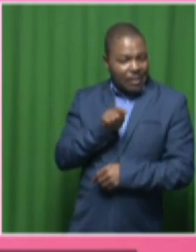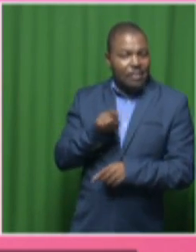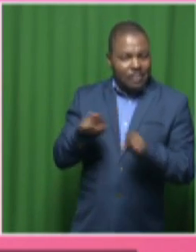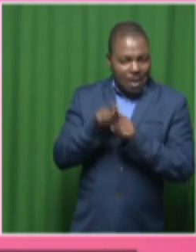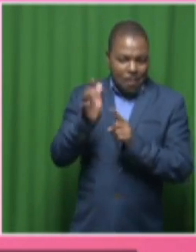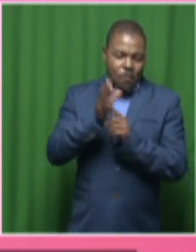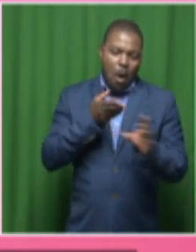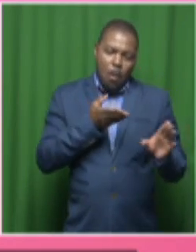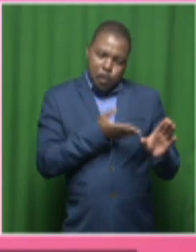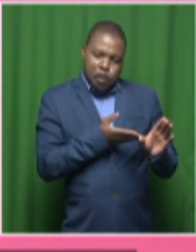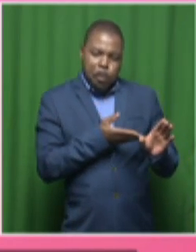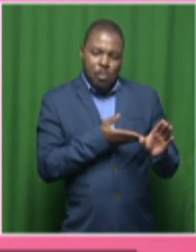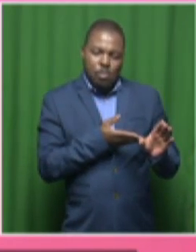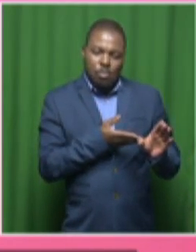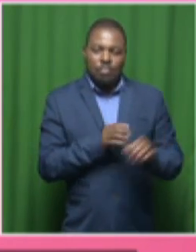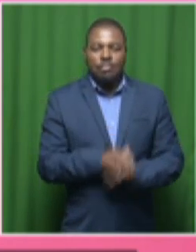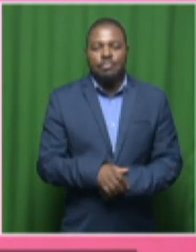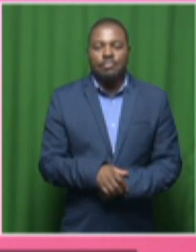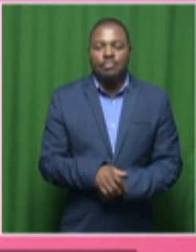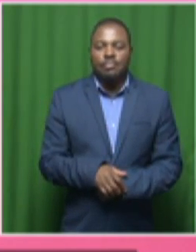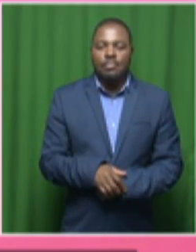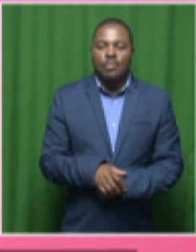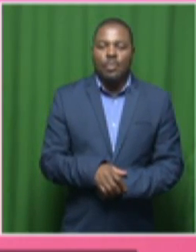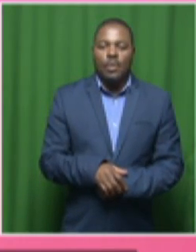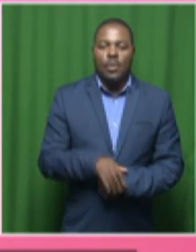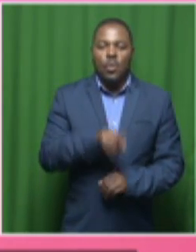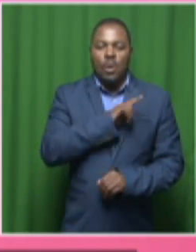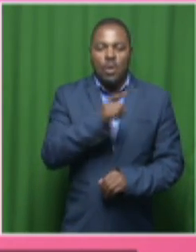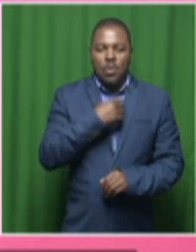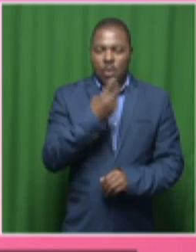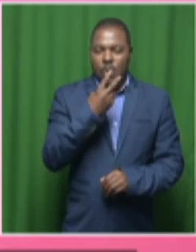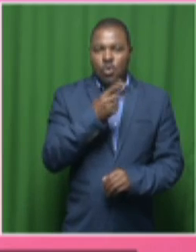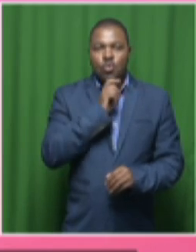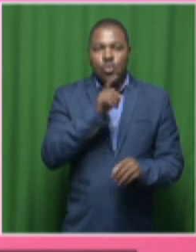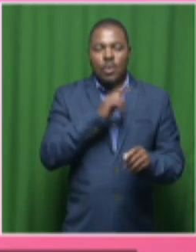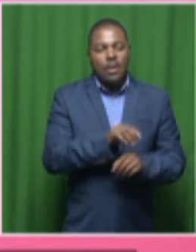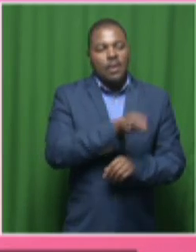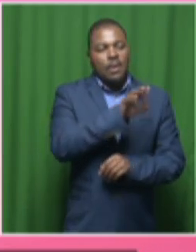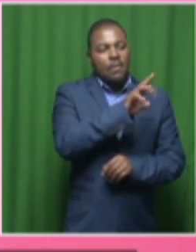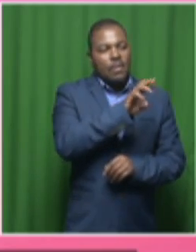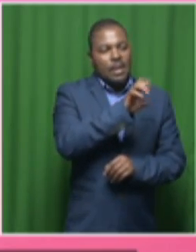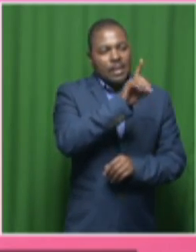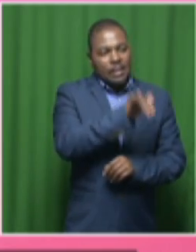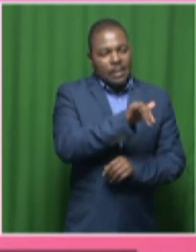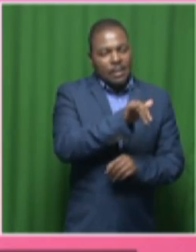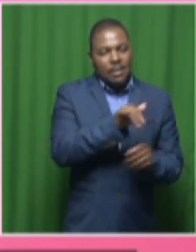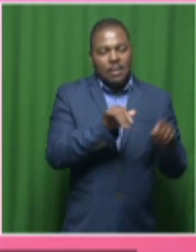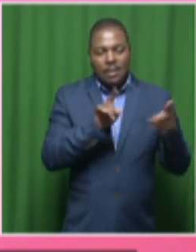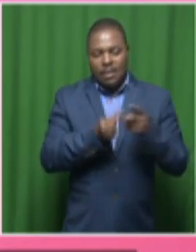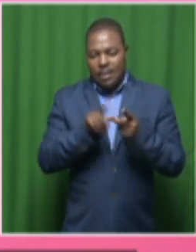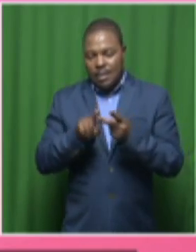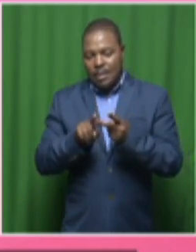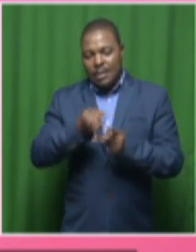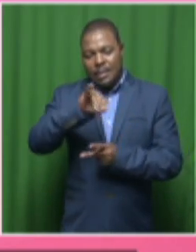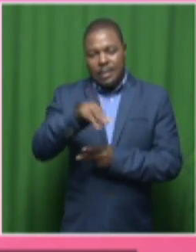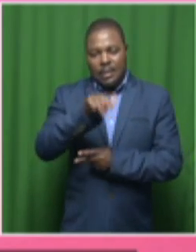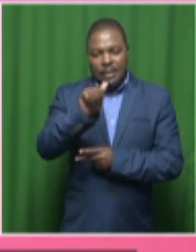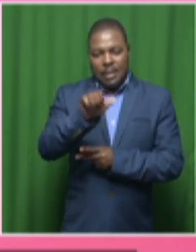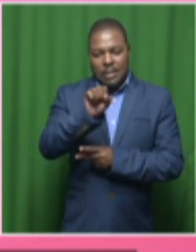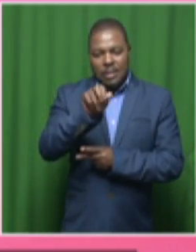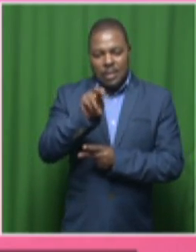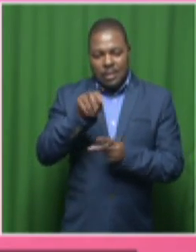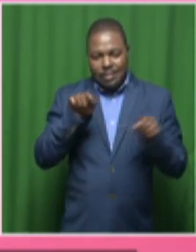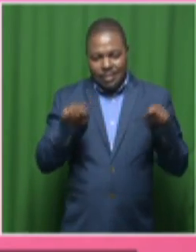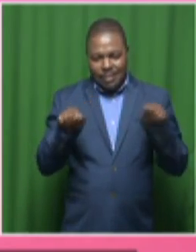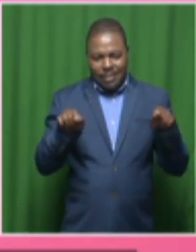day. Okay. Because we used Freddy versus Jason. Okay. Yeah. Okay. So it was that